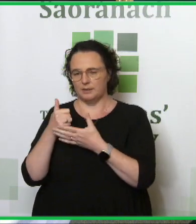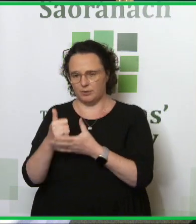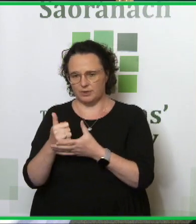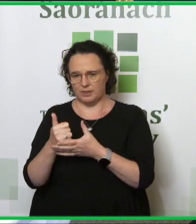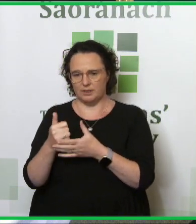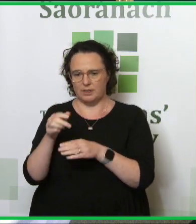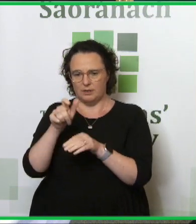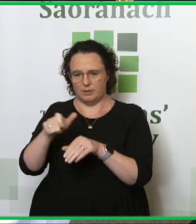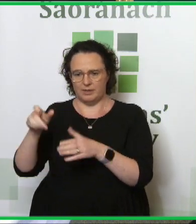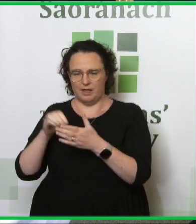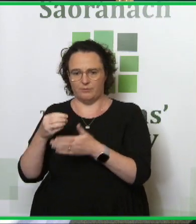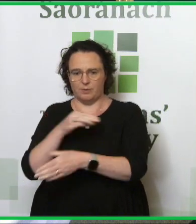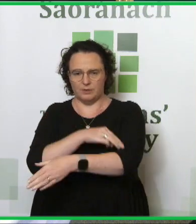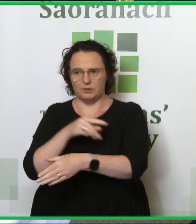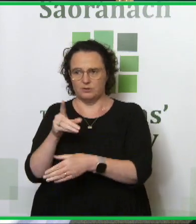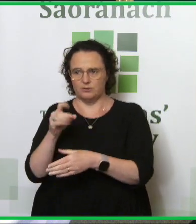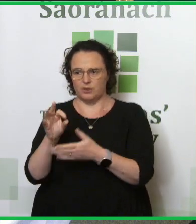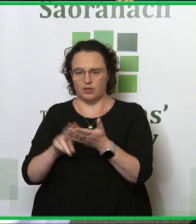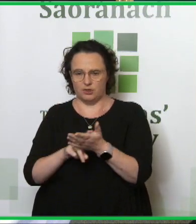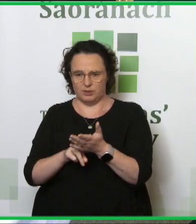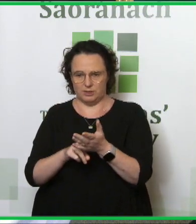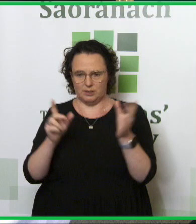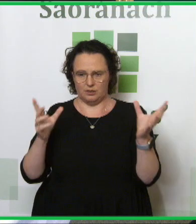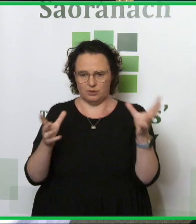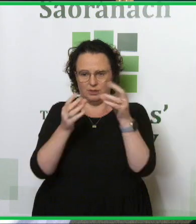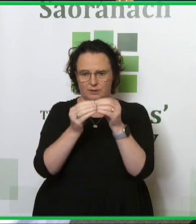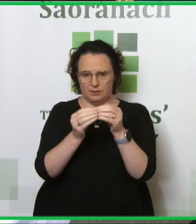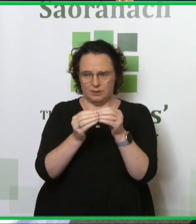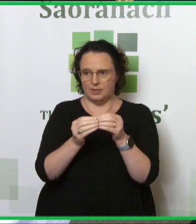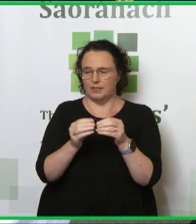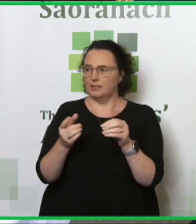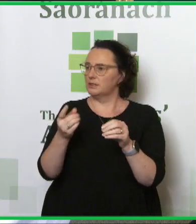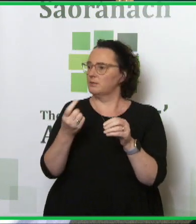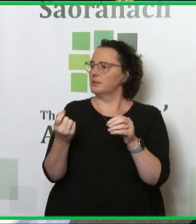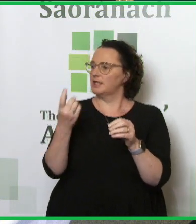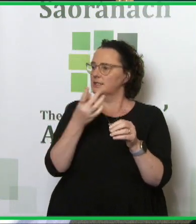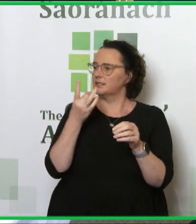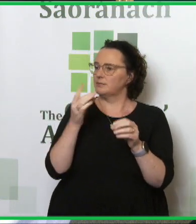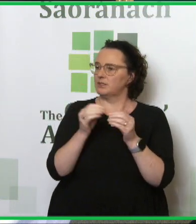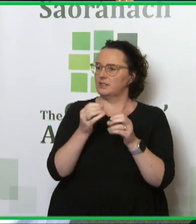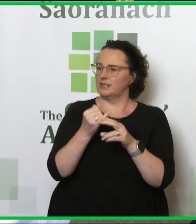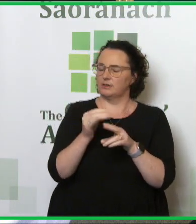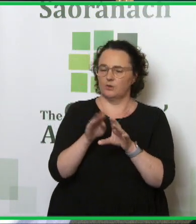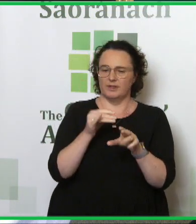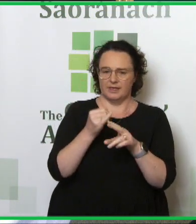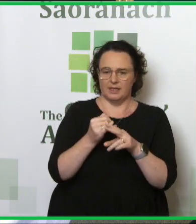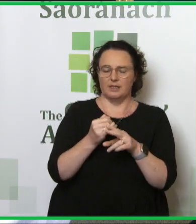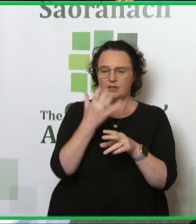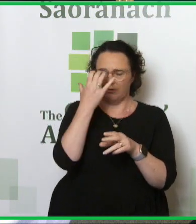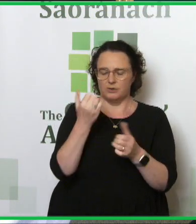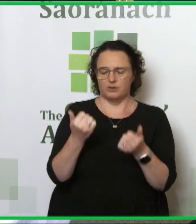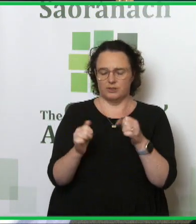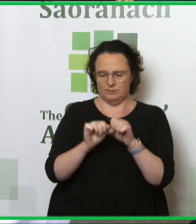use in the criminal justice system. It refers throughout the paper as within the criminal justice system, but the drug strategy